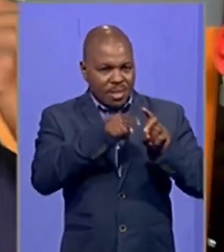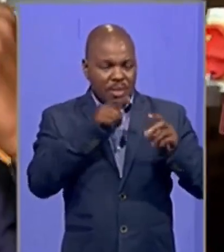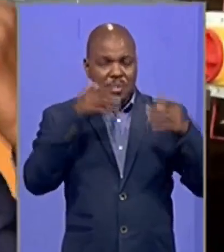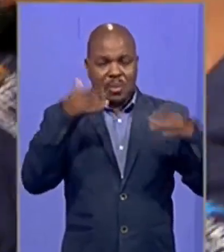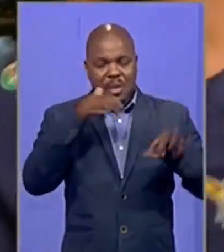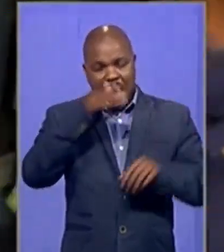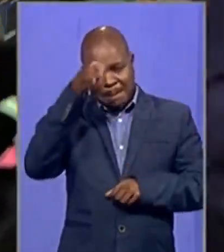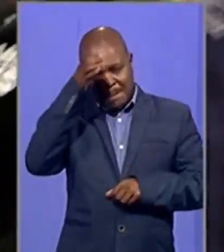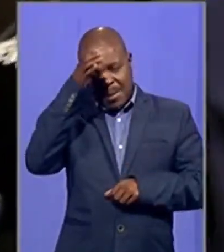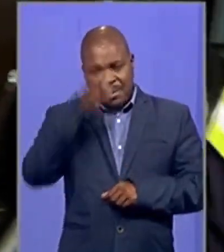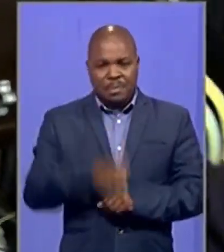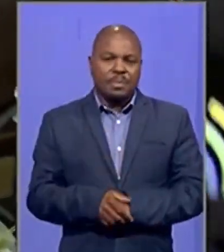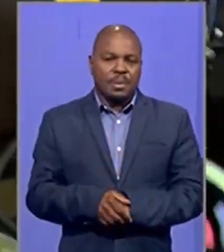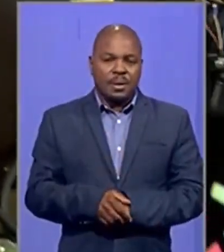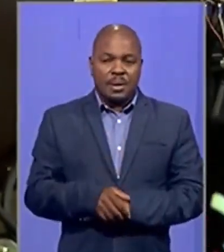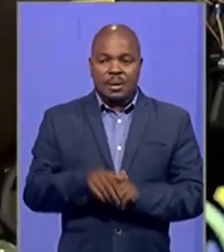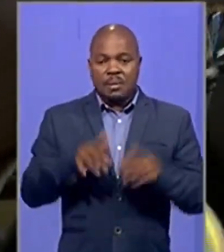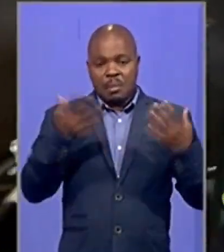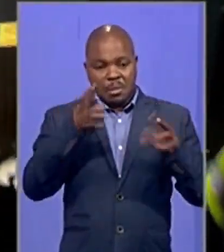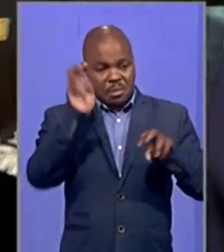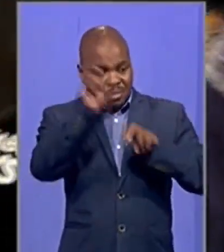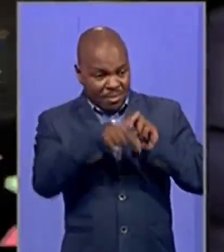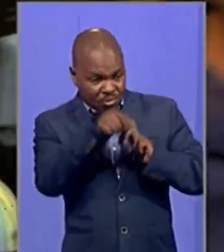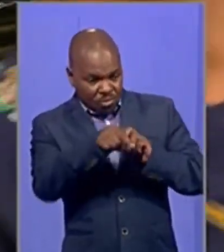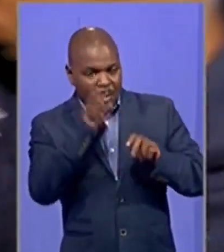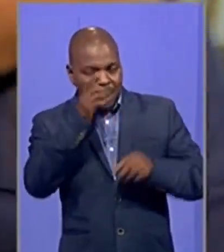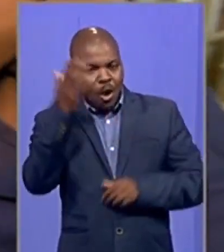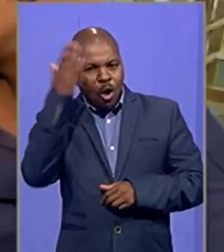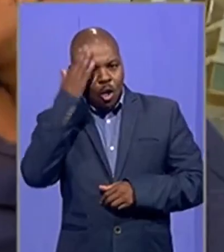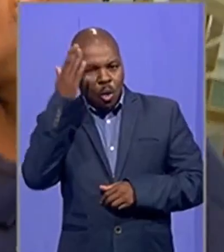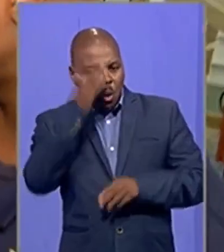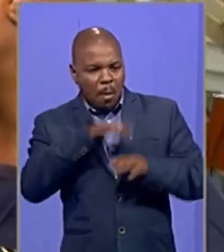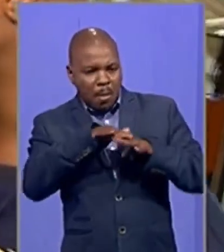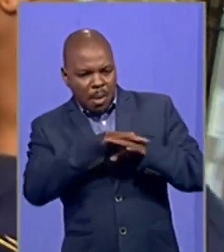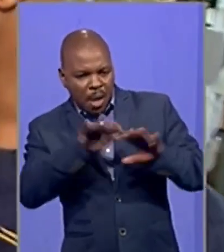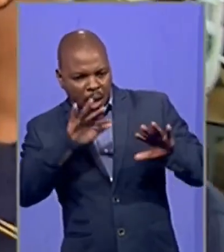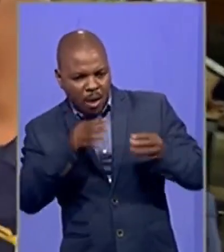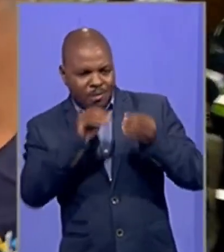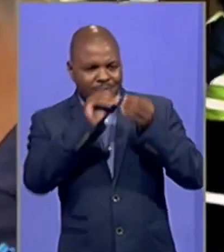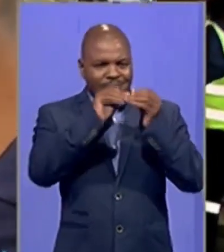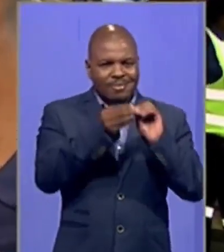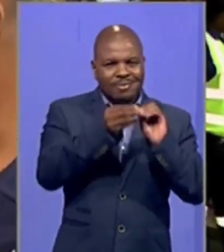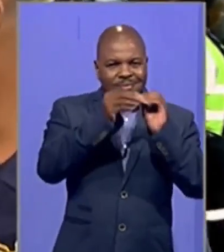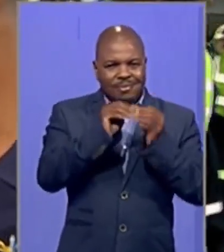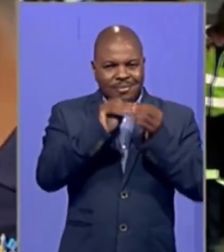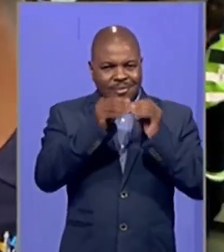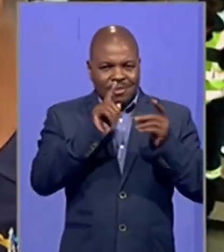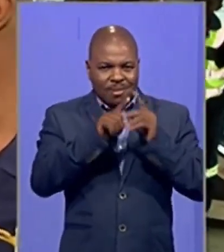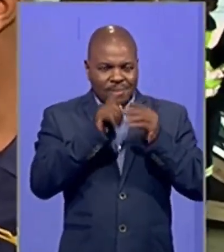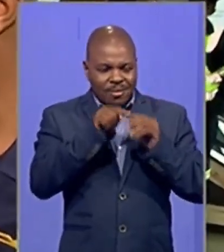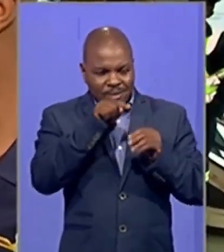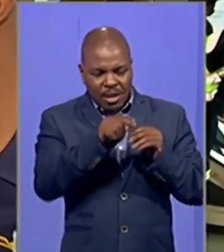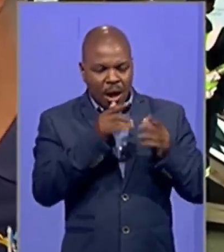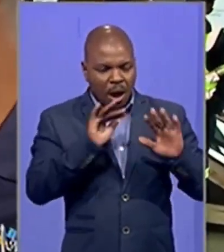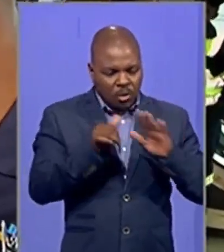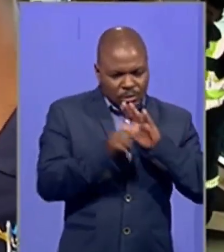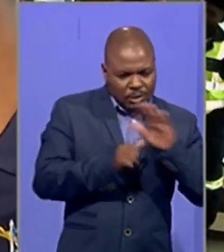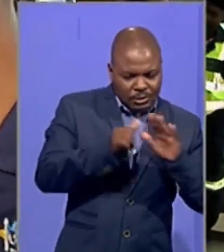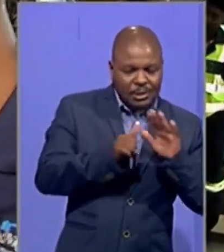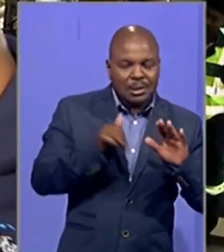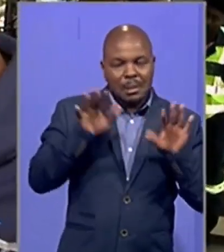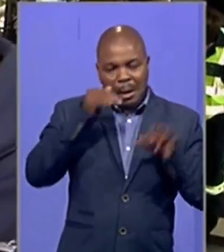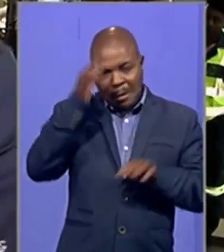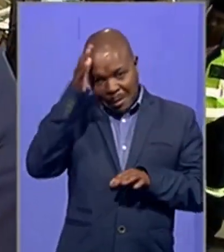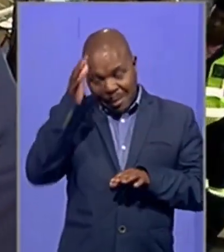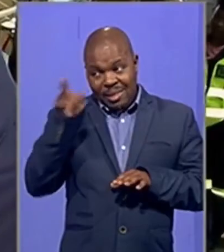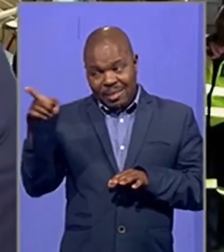very educated. In order for you to steal something like this, you need to know the basics of how to install it and maintain and do the maintenance on it.